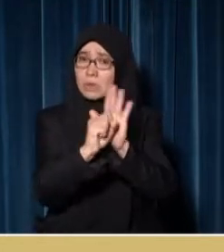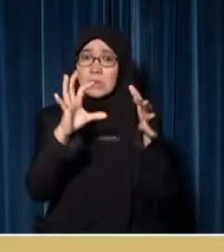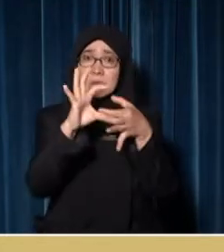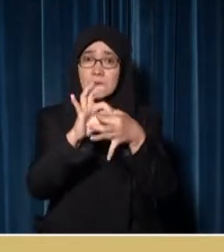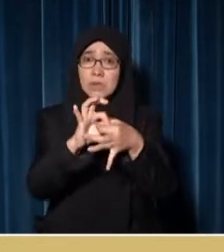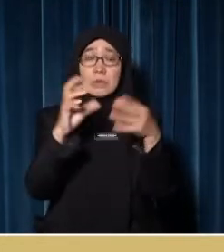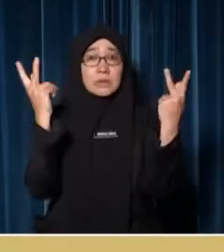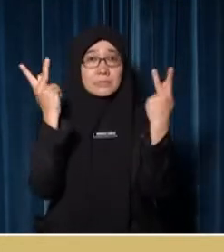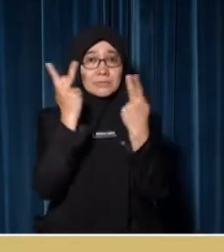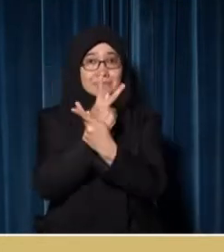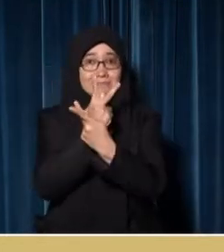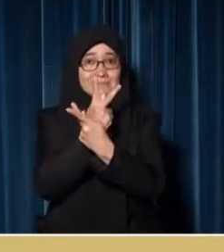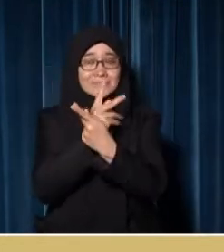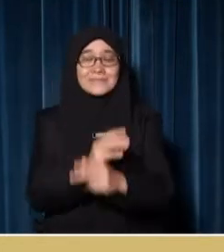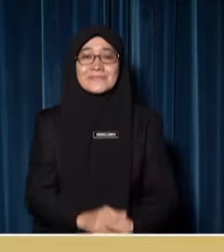multiplication.